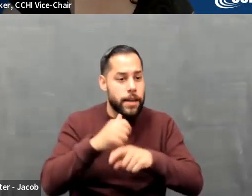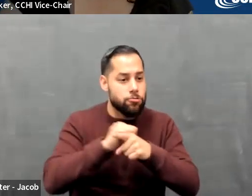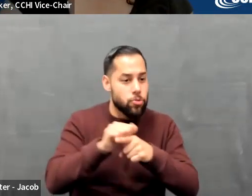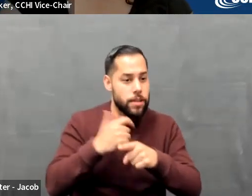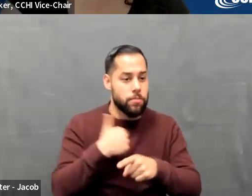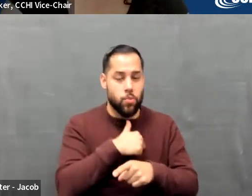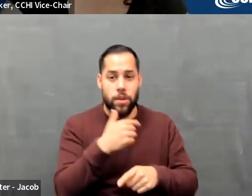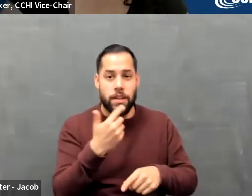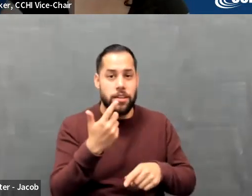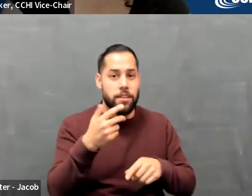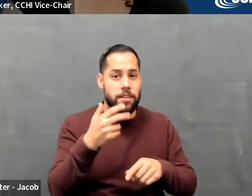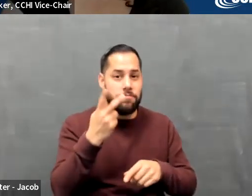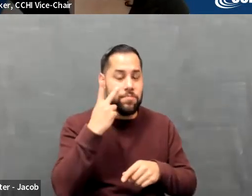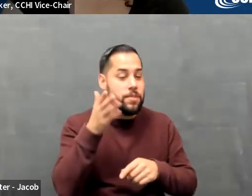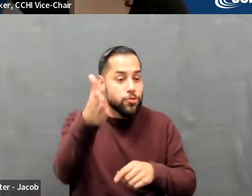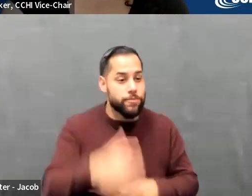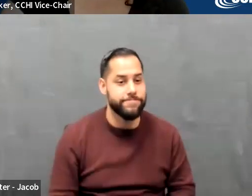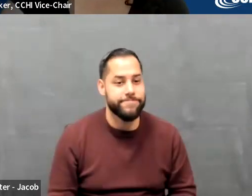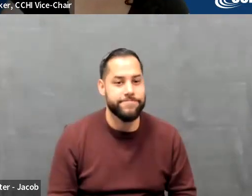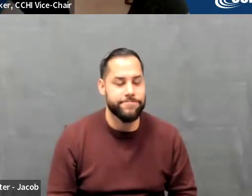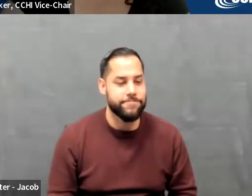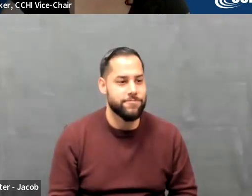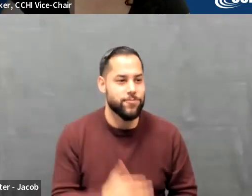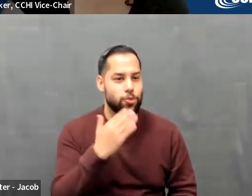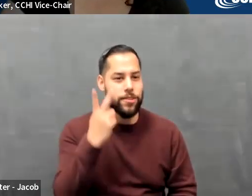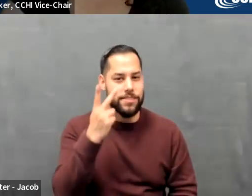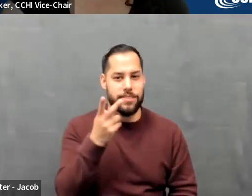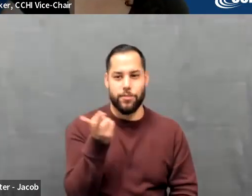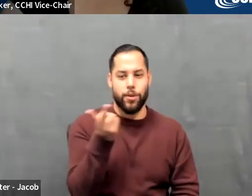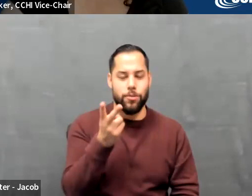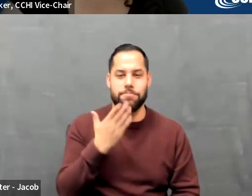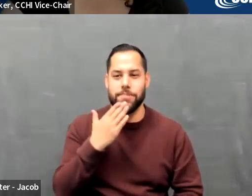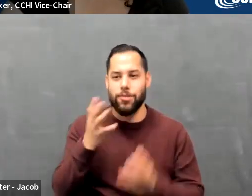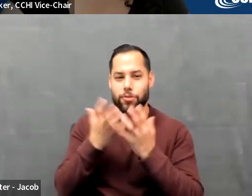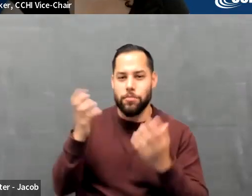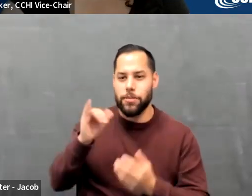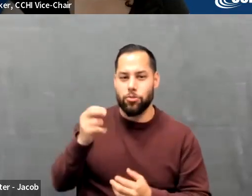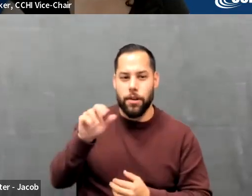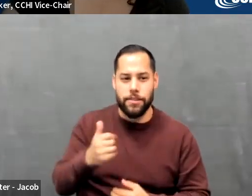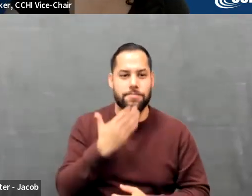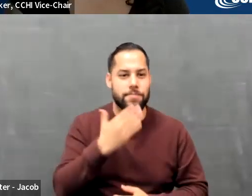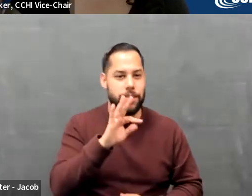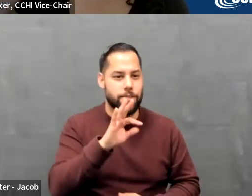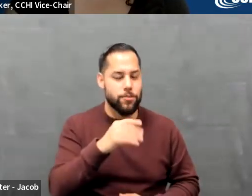see in the future. So good to see you both. Thank you so much, Johanna. Thank you so much,